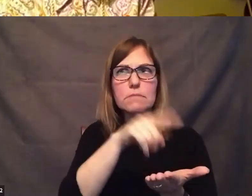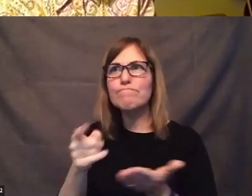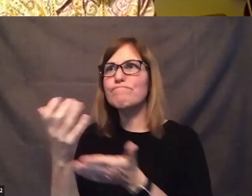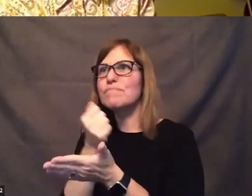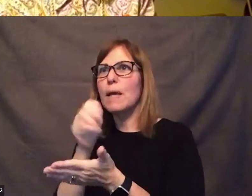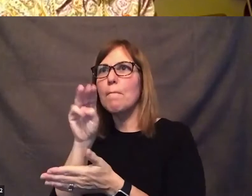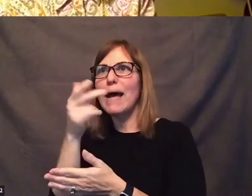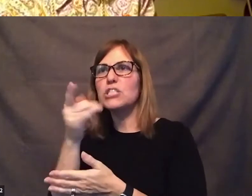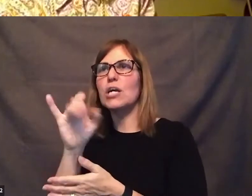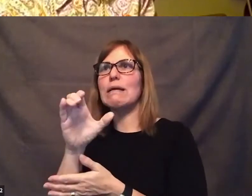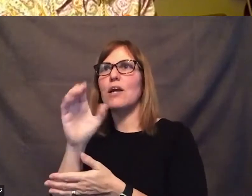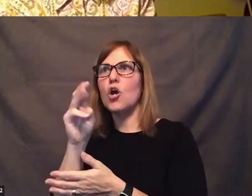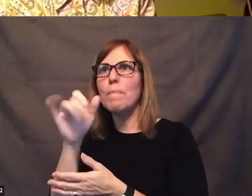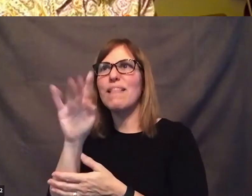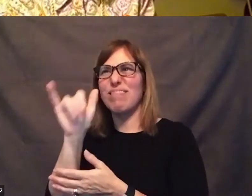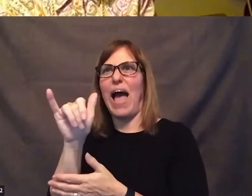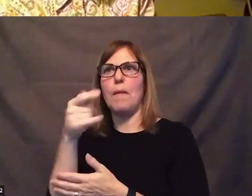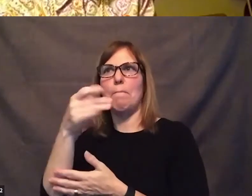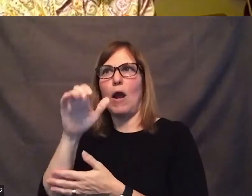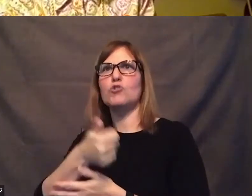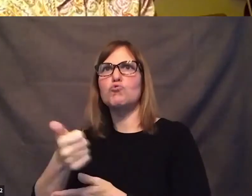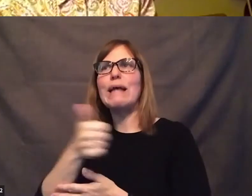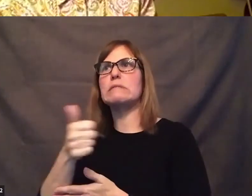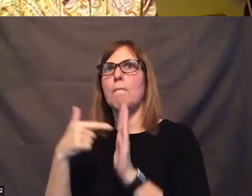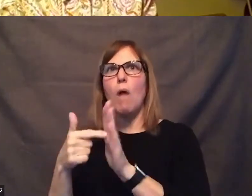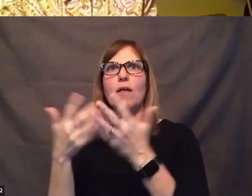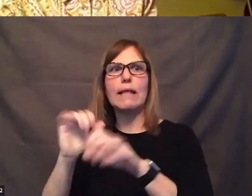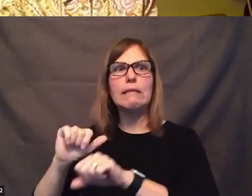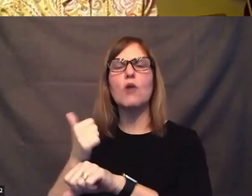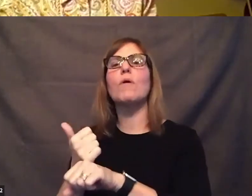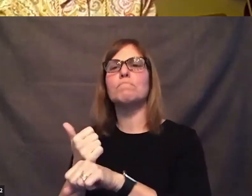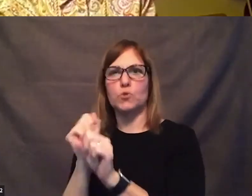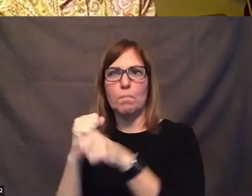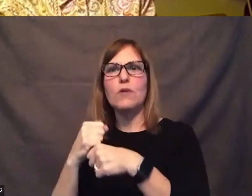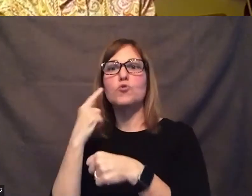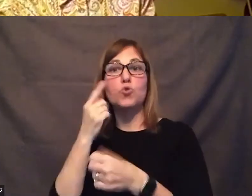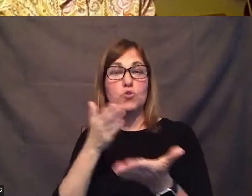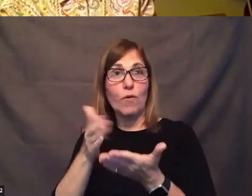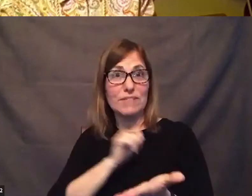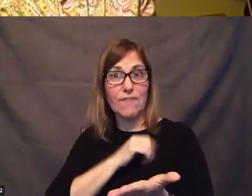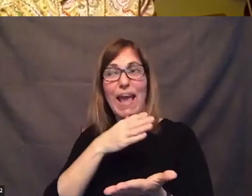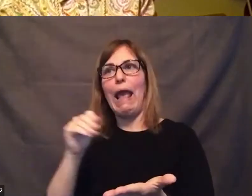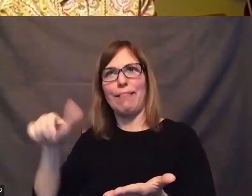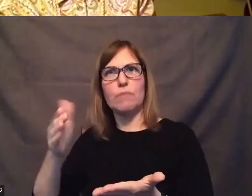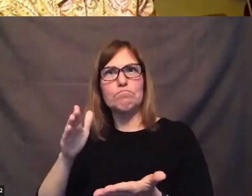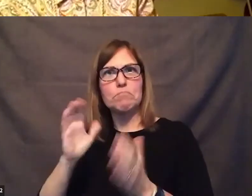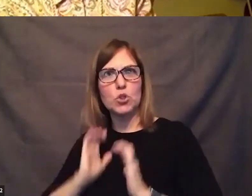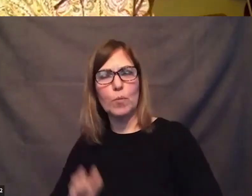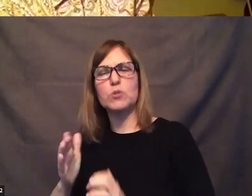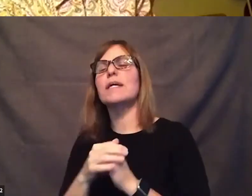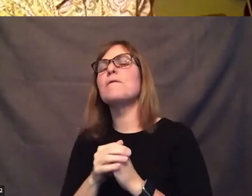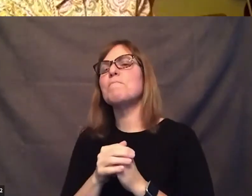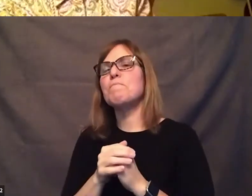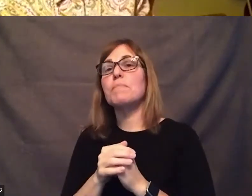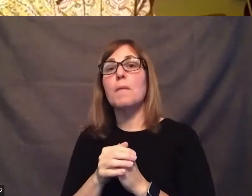and the paratransit model system that they had created to serve themselves and to serve their constituents, a key part of